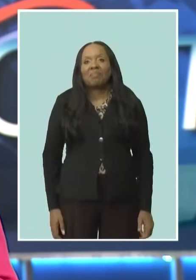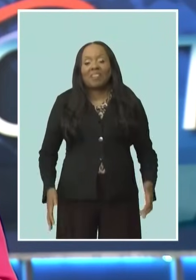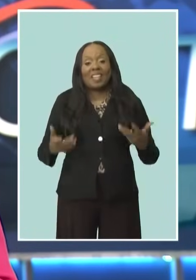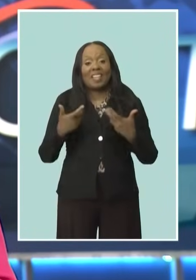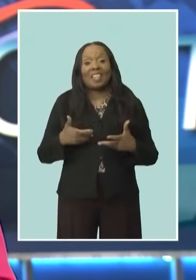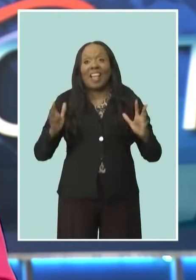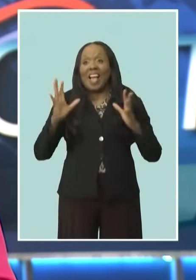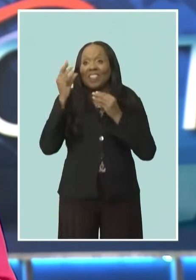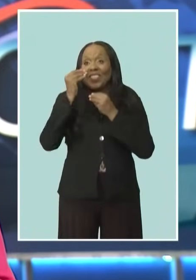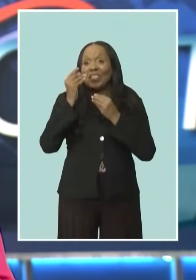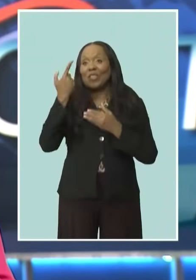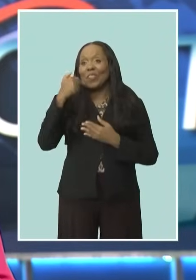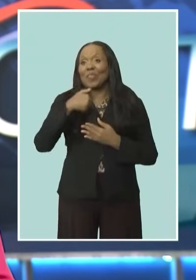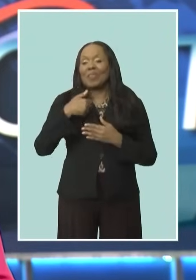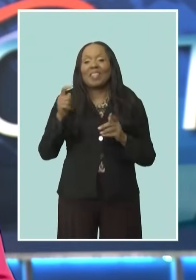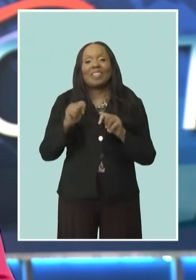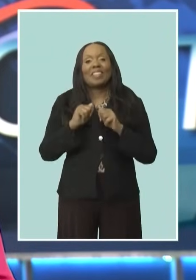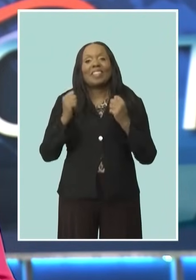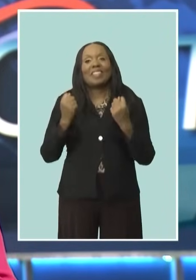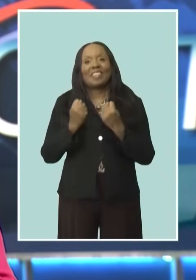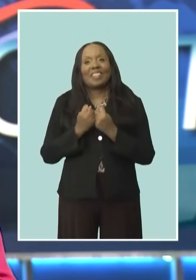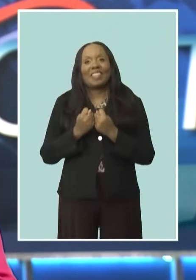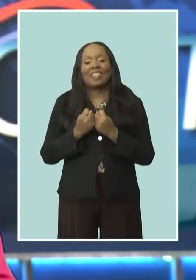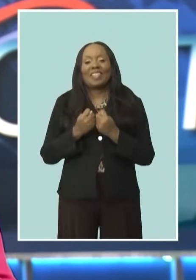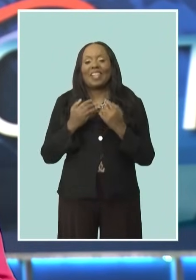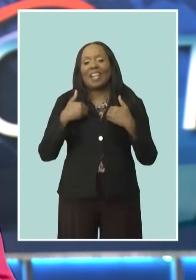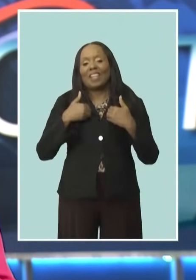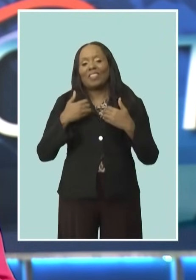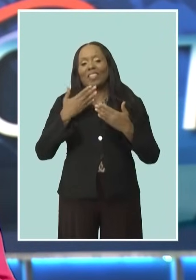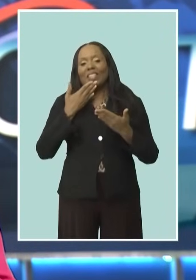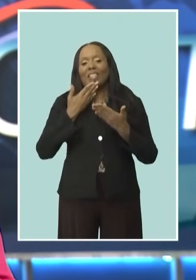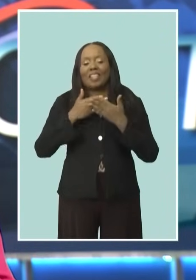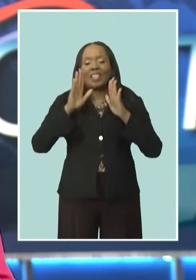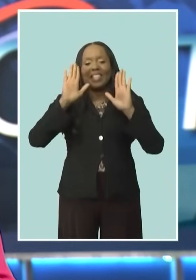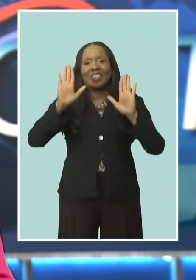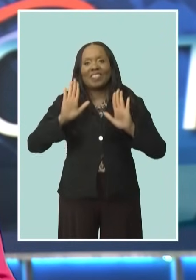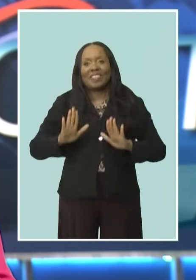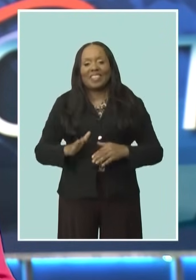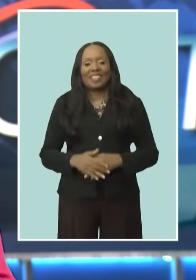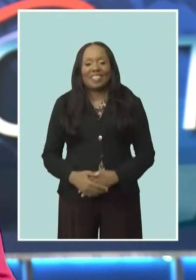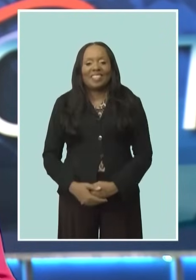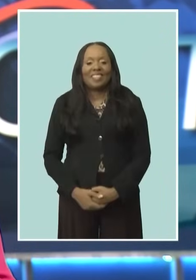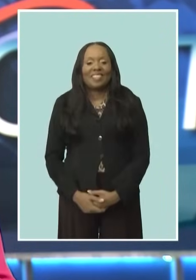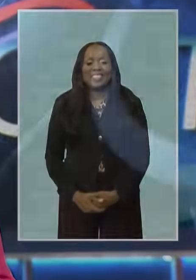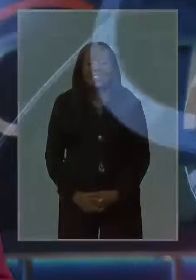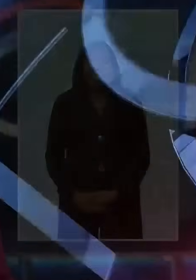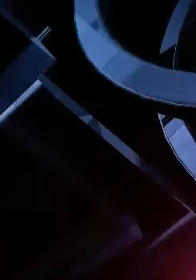That's tonight's news. On behalf of the entire crew, do have a great evening.